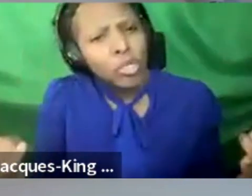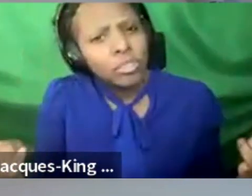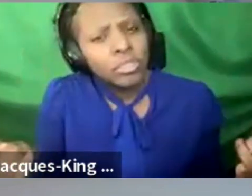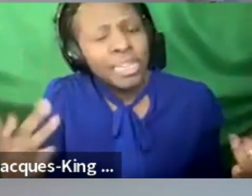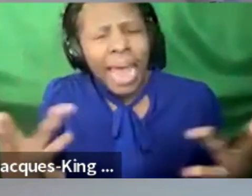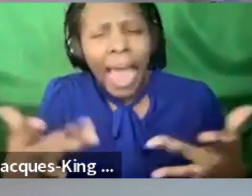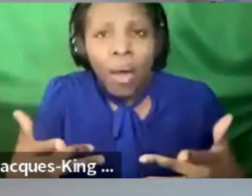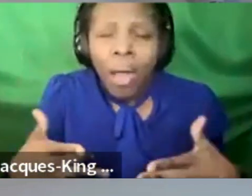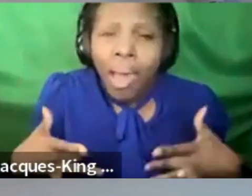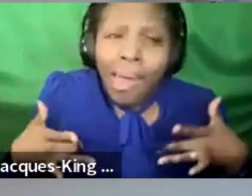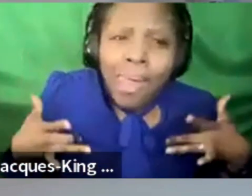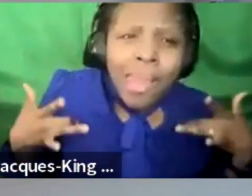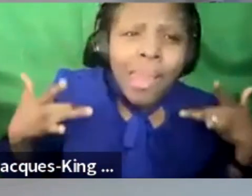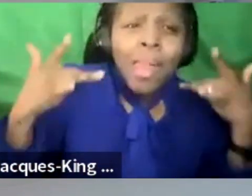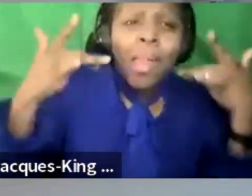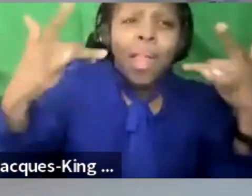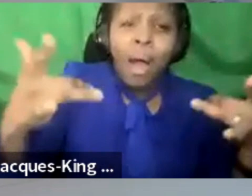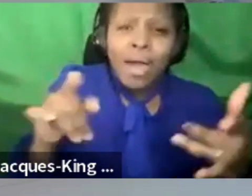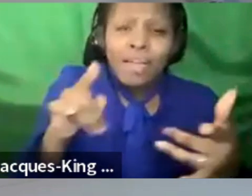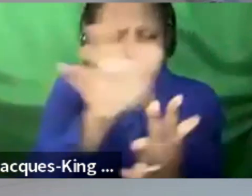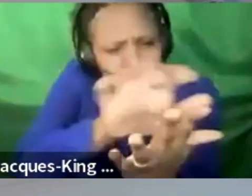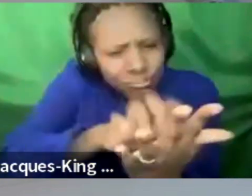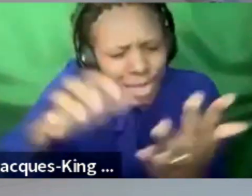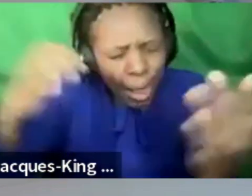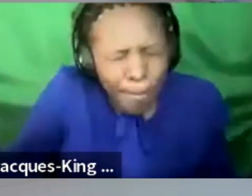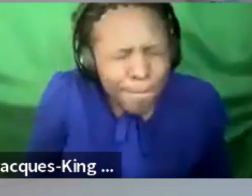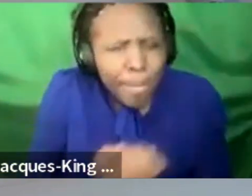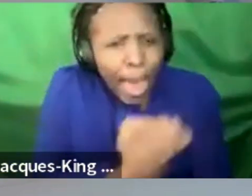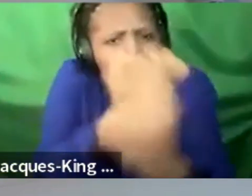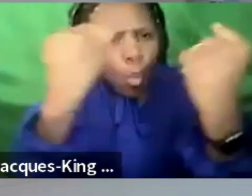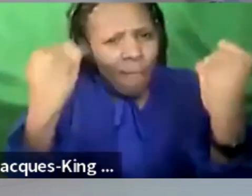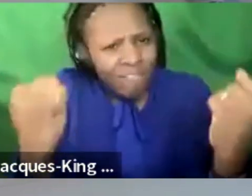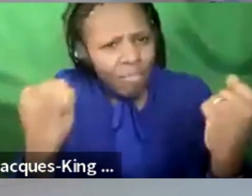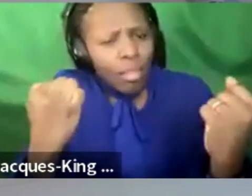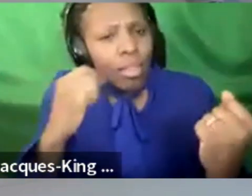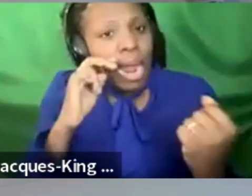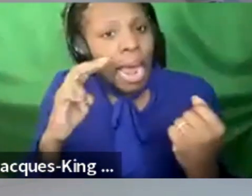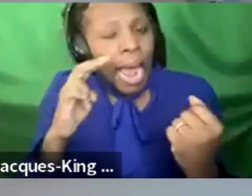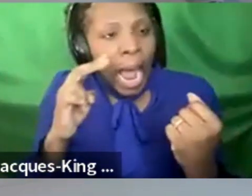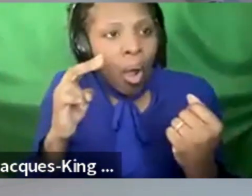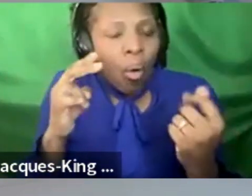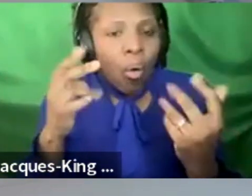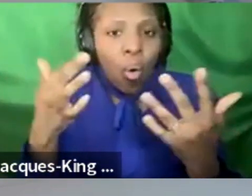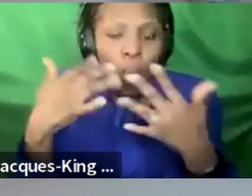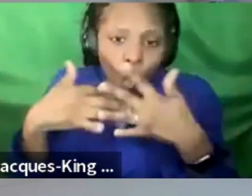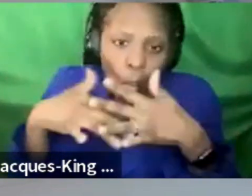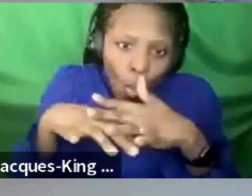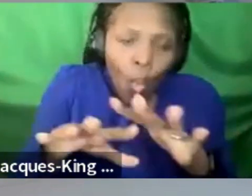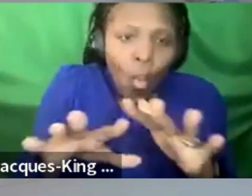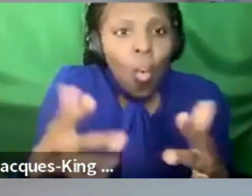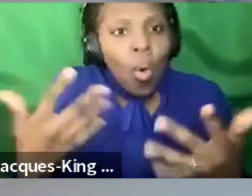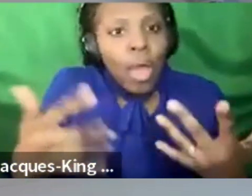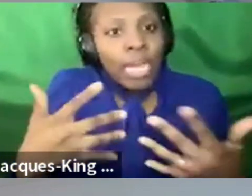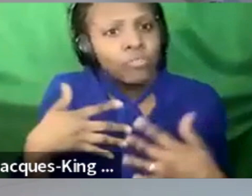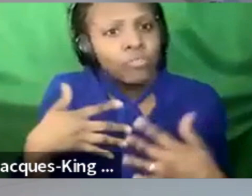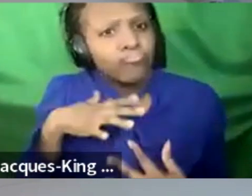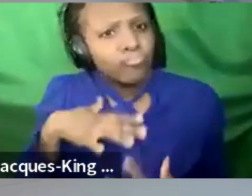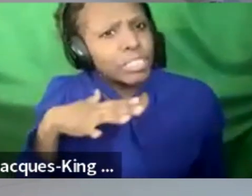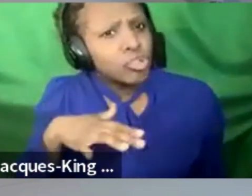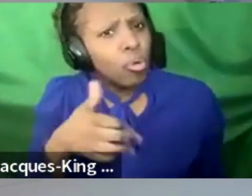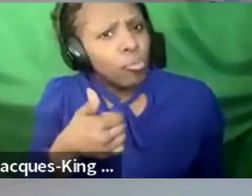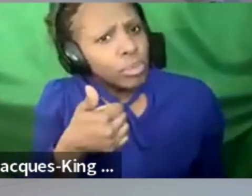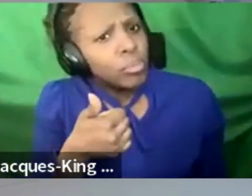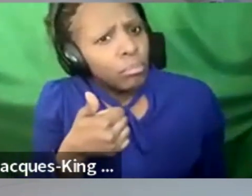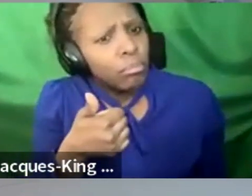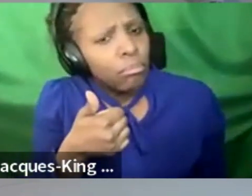how alive the text became, and how powerful and how subversive and strangely reassuring as well,